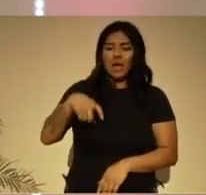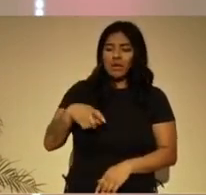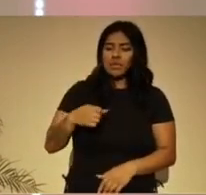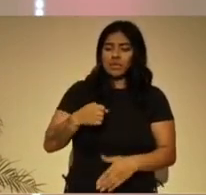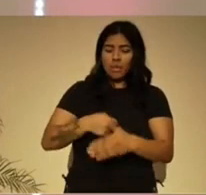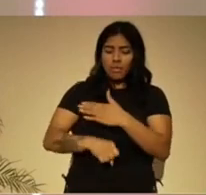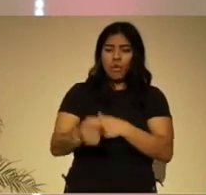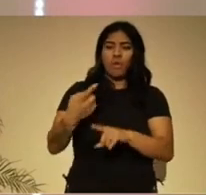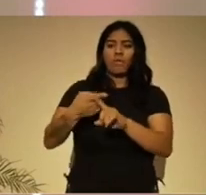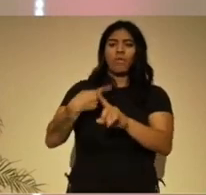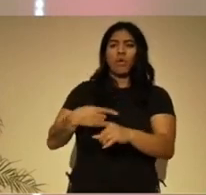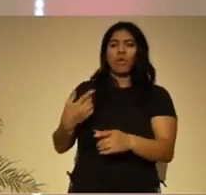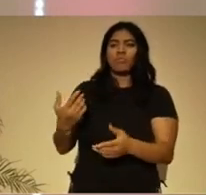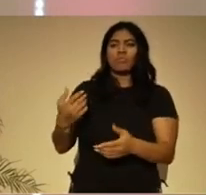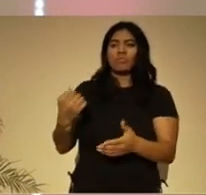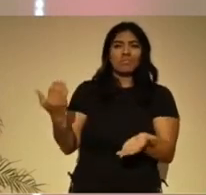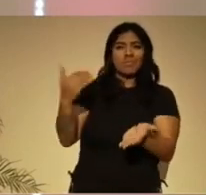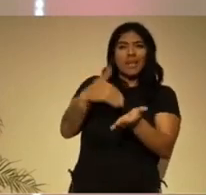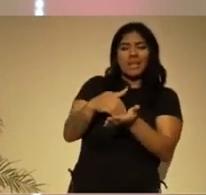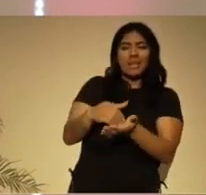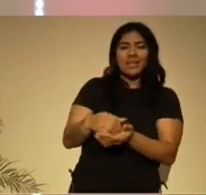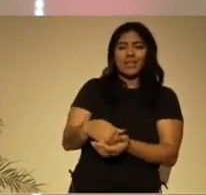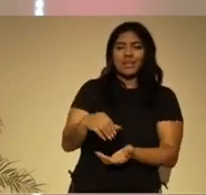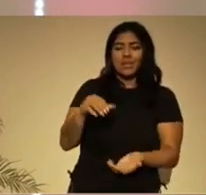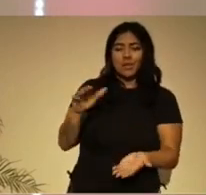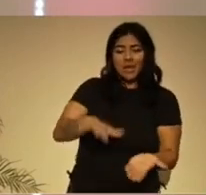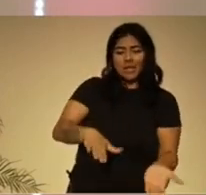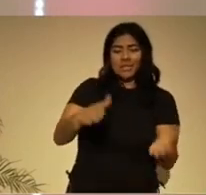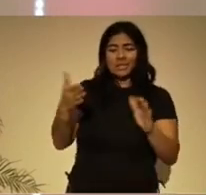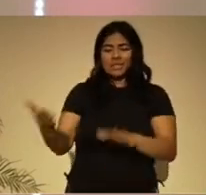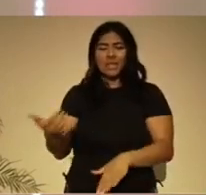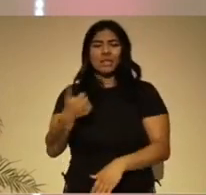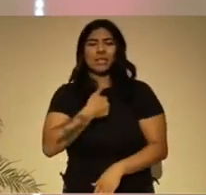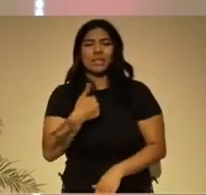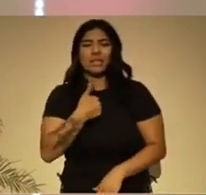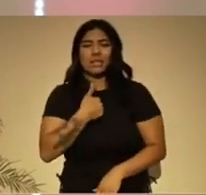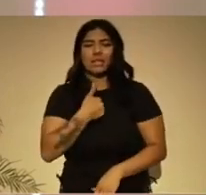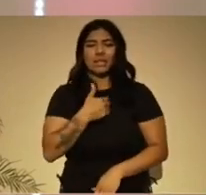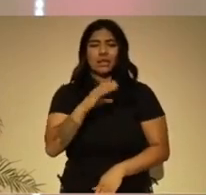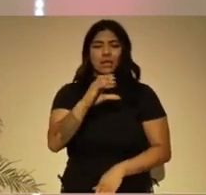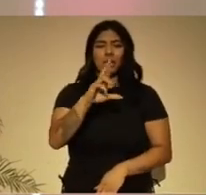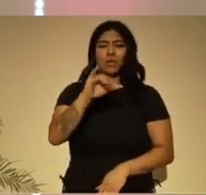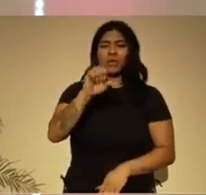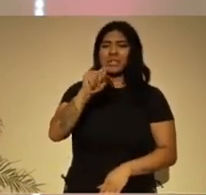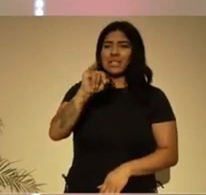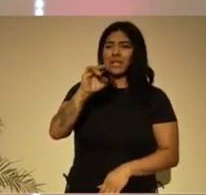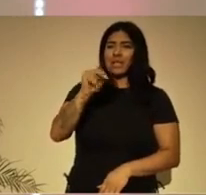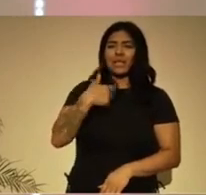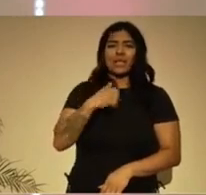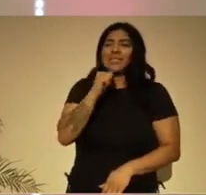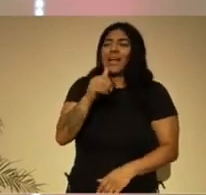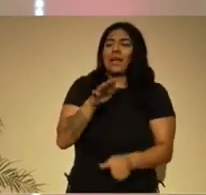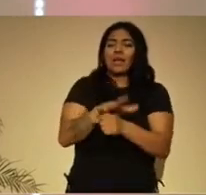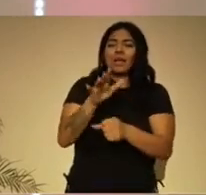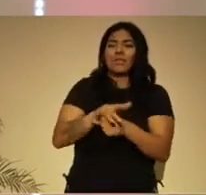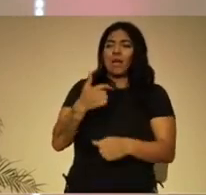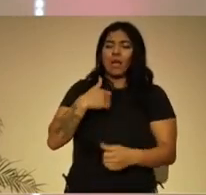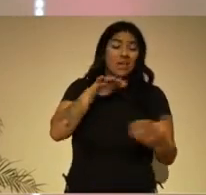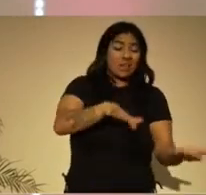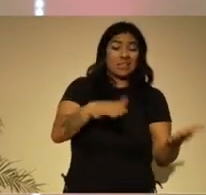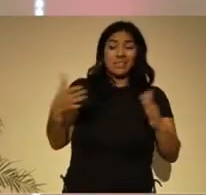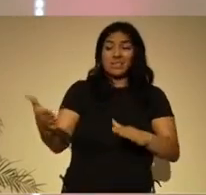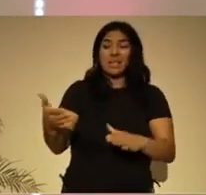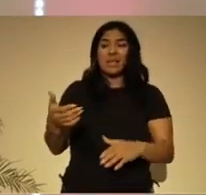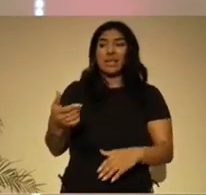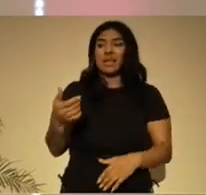You gotta be born again. What does that mean? That means that you gotta die to self. Like Christina's not enough. I gotta renew, I need to die